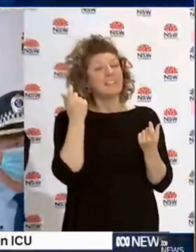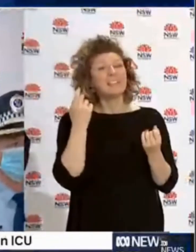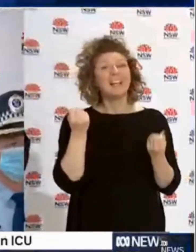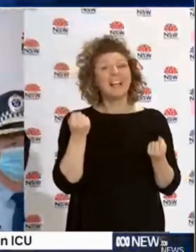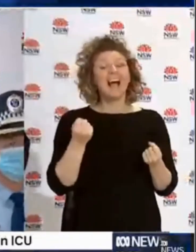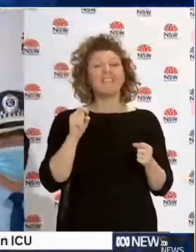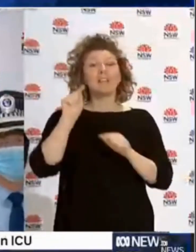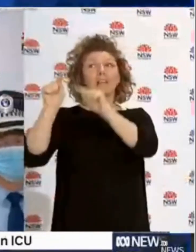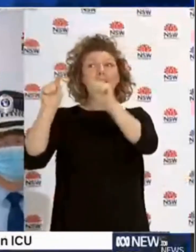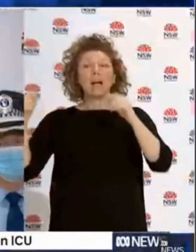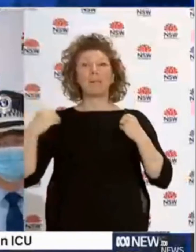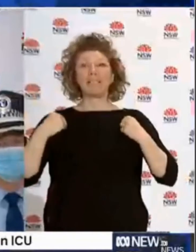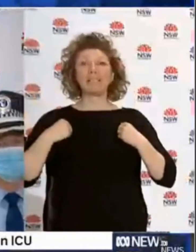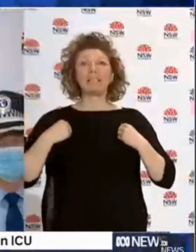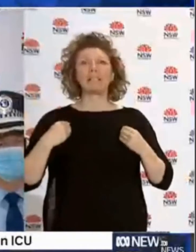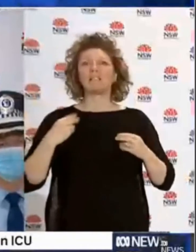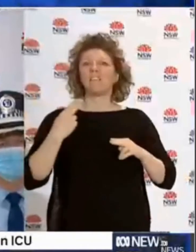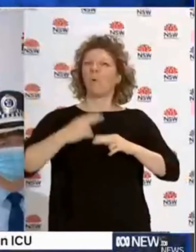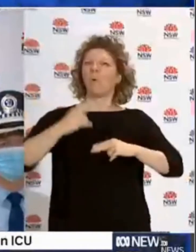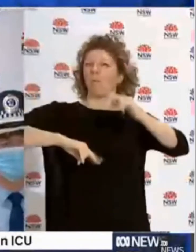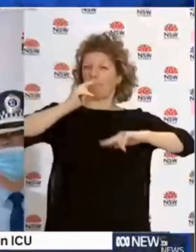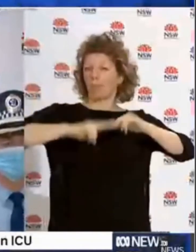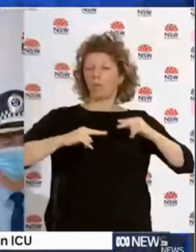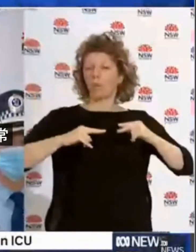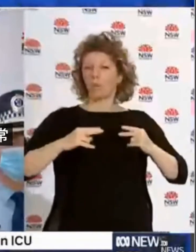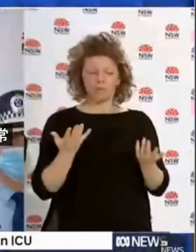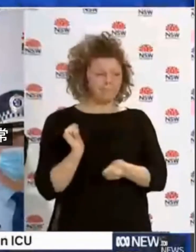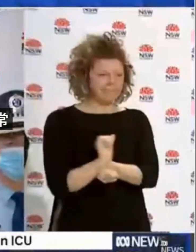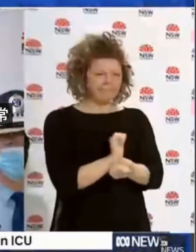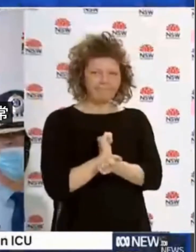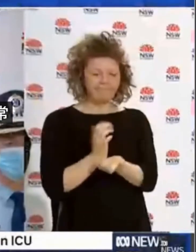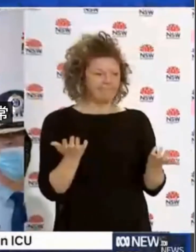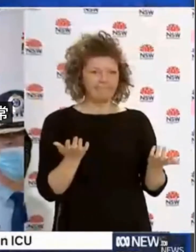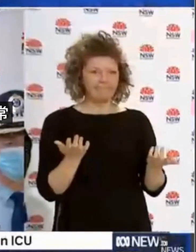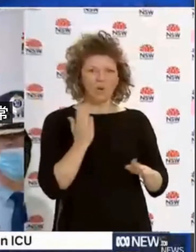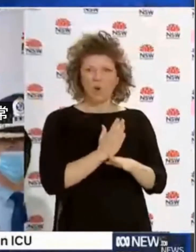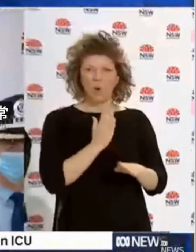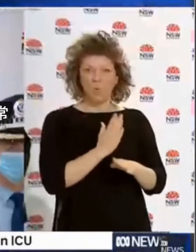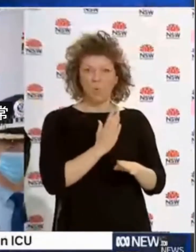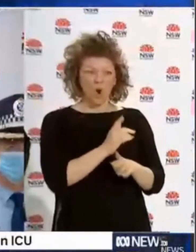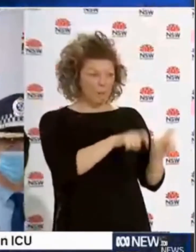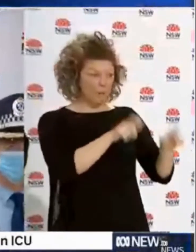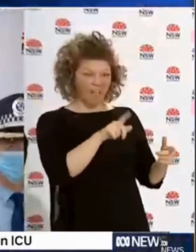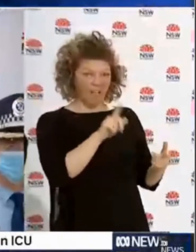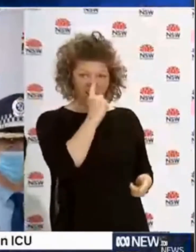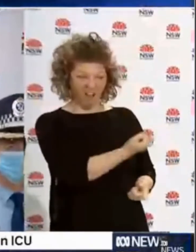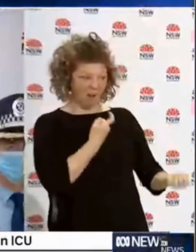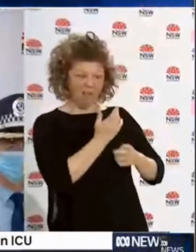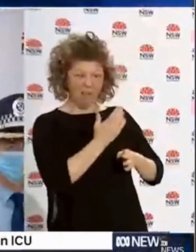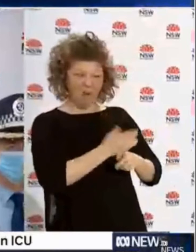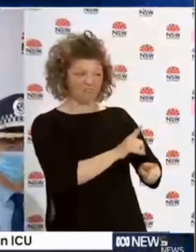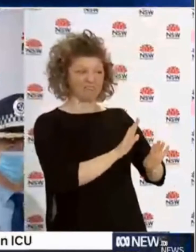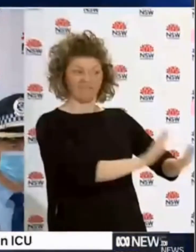number of companies who are telling us that they have very substantial numbers of their workforce in